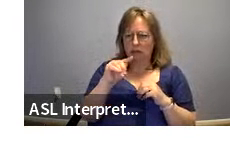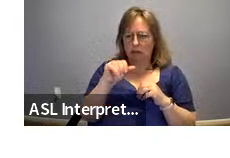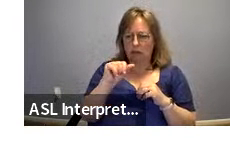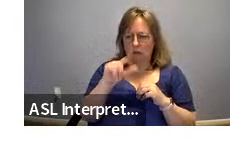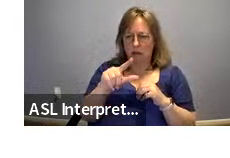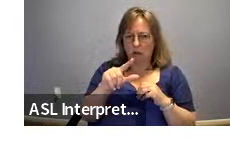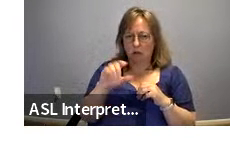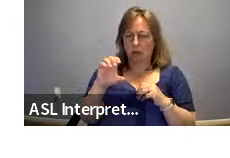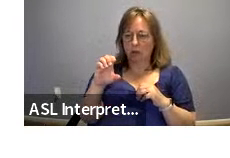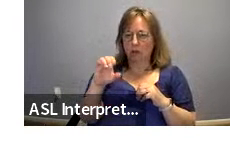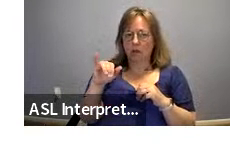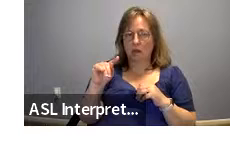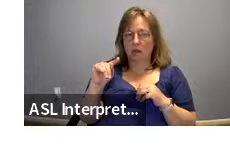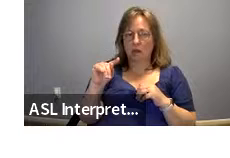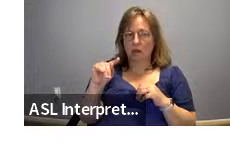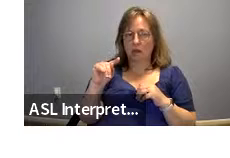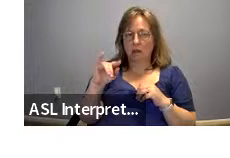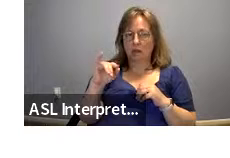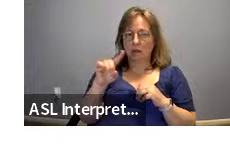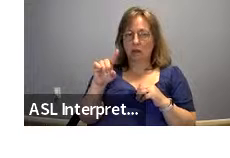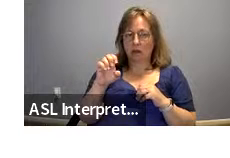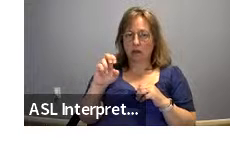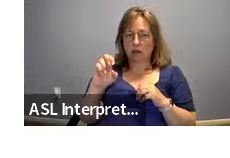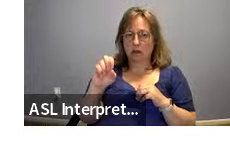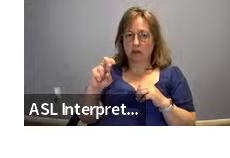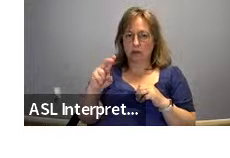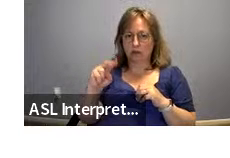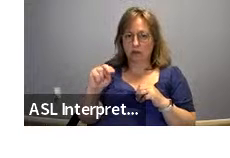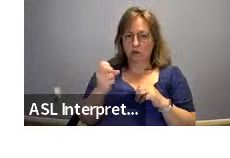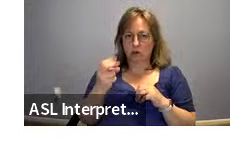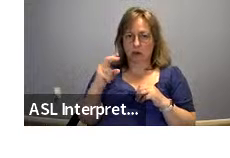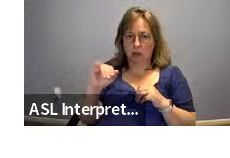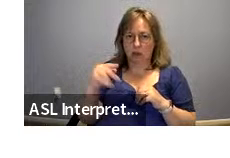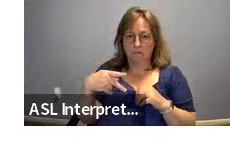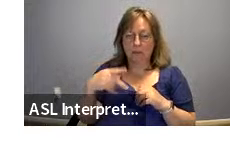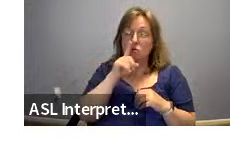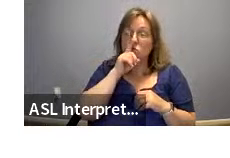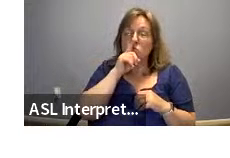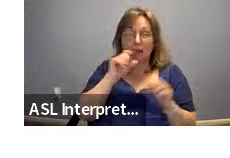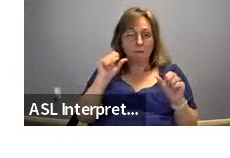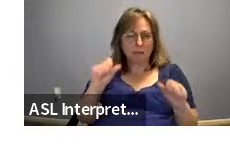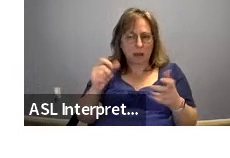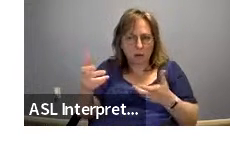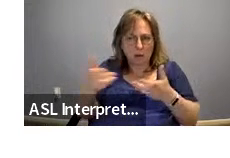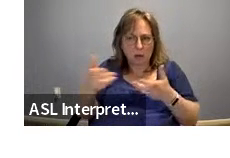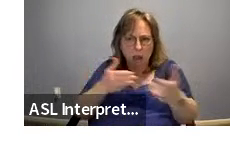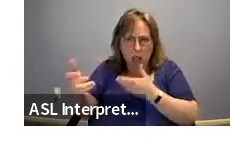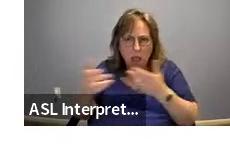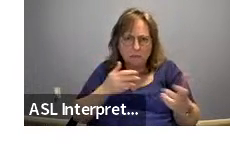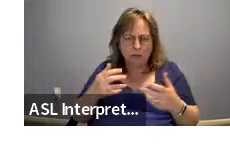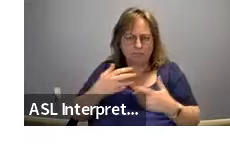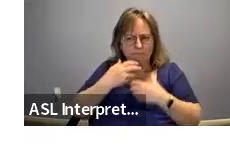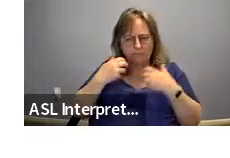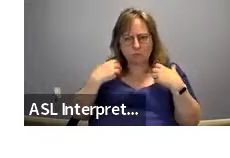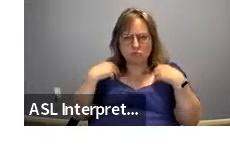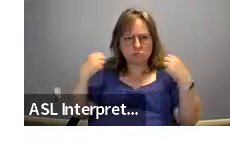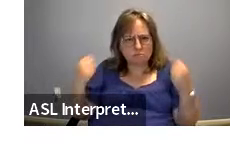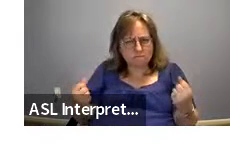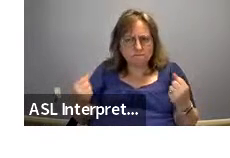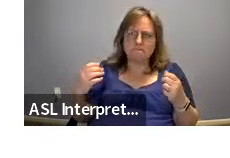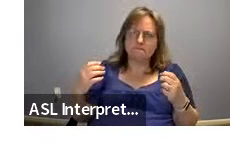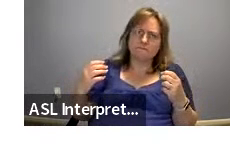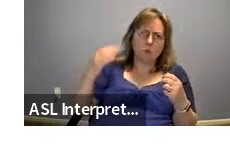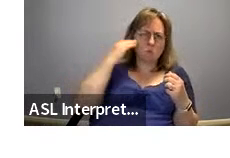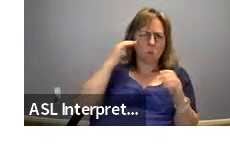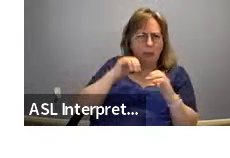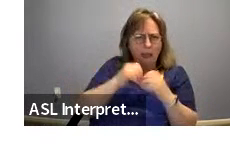ability to engage positively, critically, and competently in the digital environment,